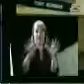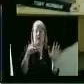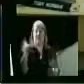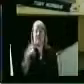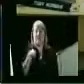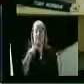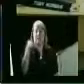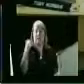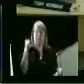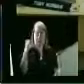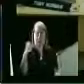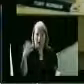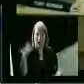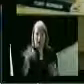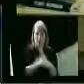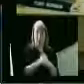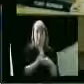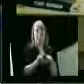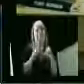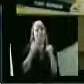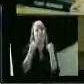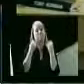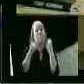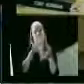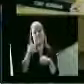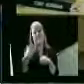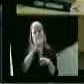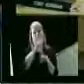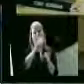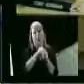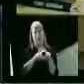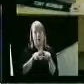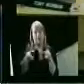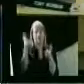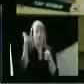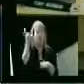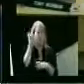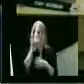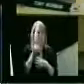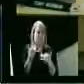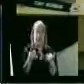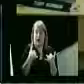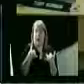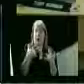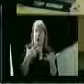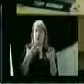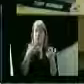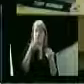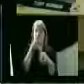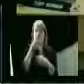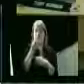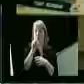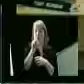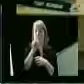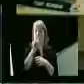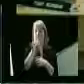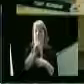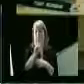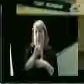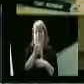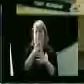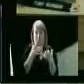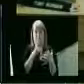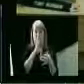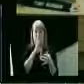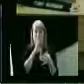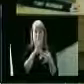lots of other things in here. So, I wanted you to hear that. And now, I'd like for Mr. Subtle, if he'd like